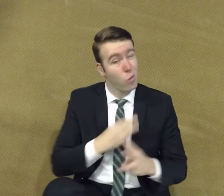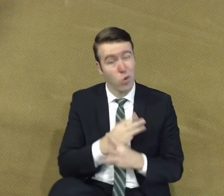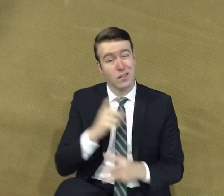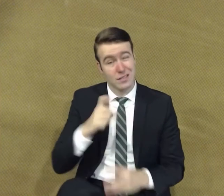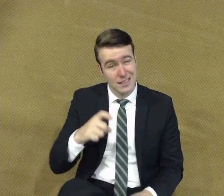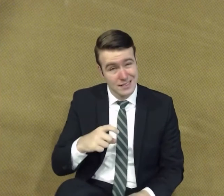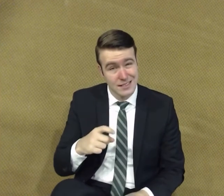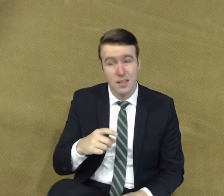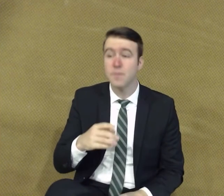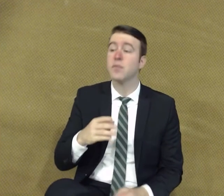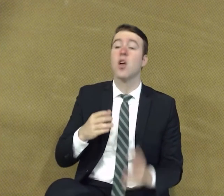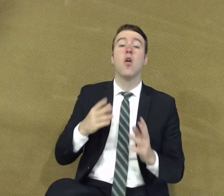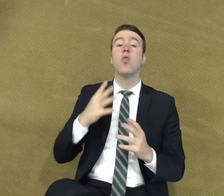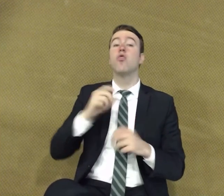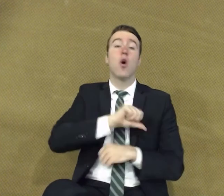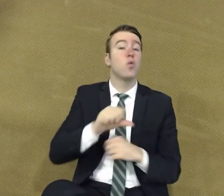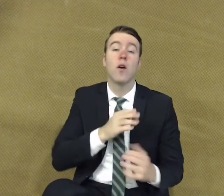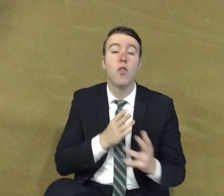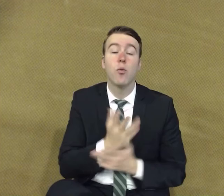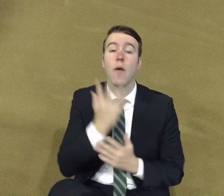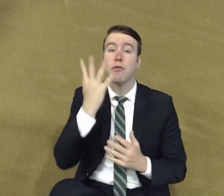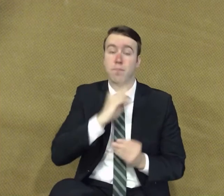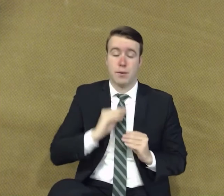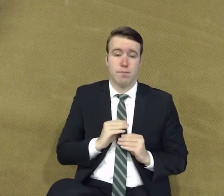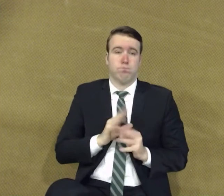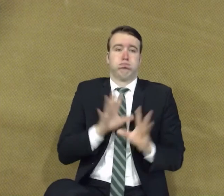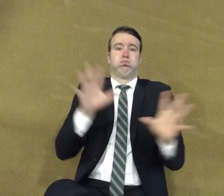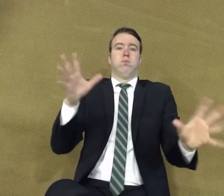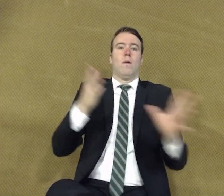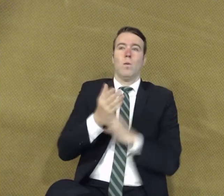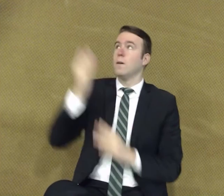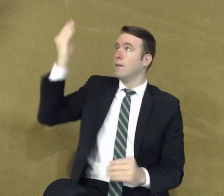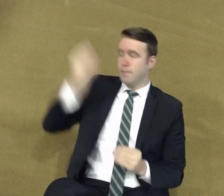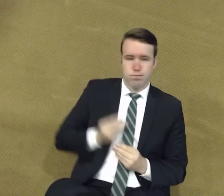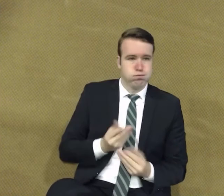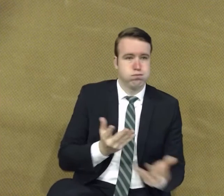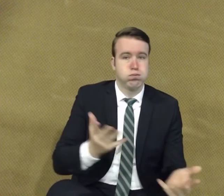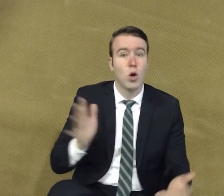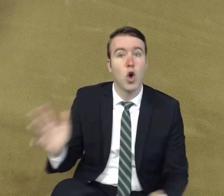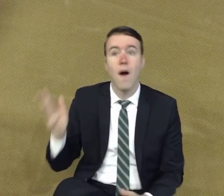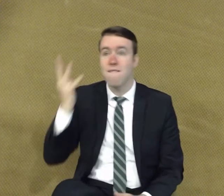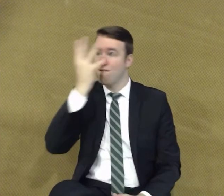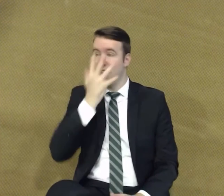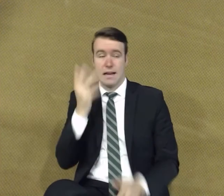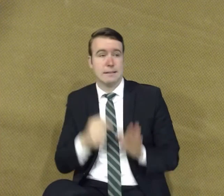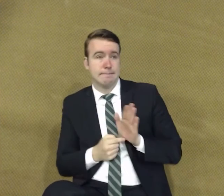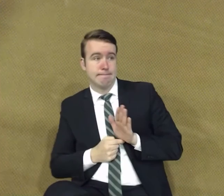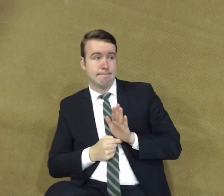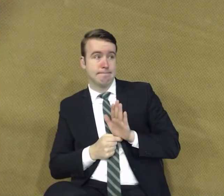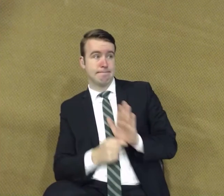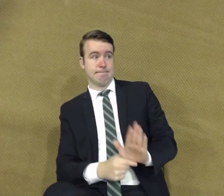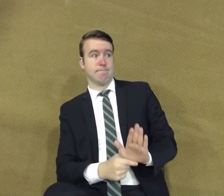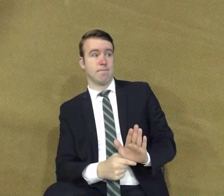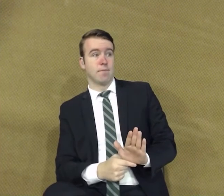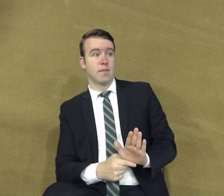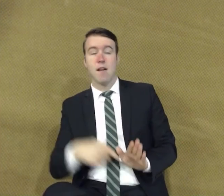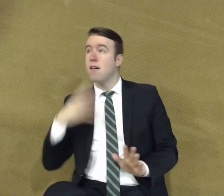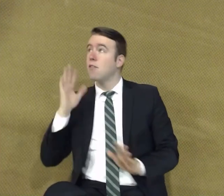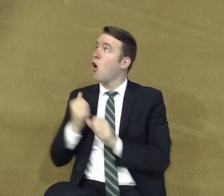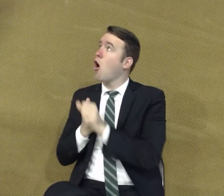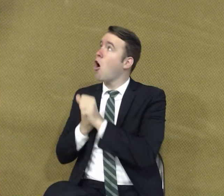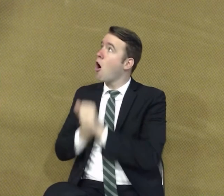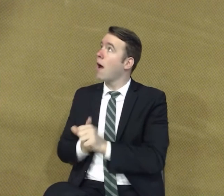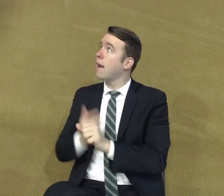anointing by the beauty that exudes from her and through her face, no matter where she's at, and by her